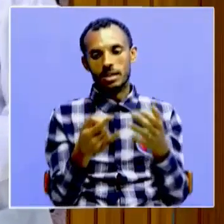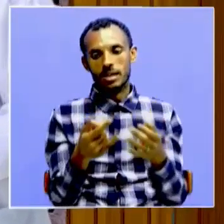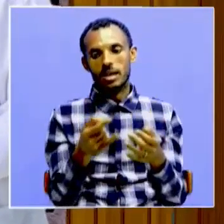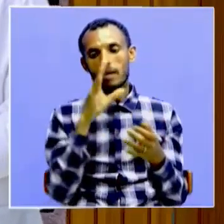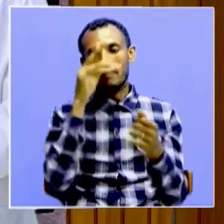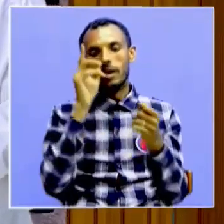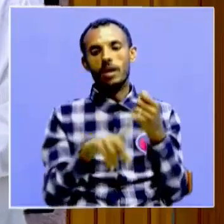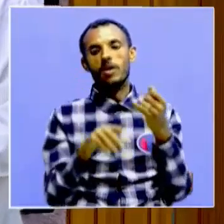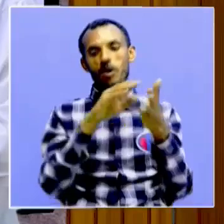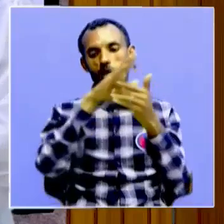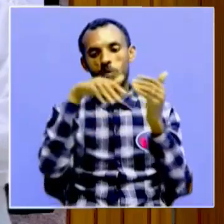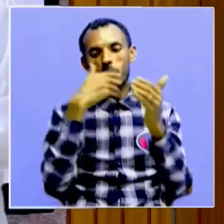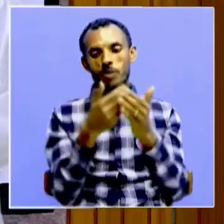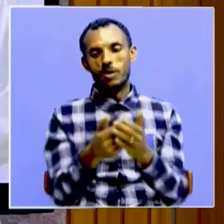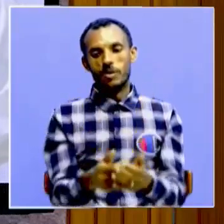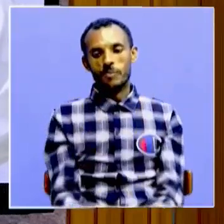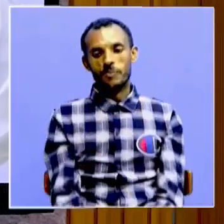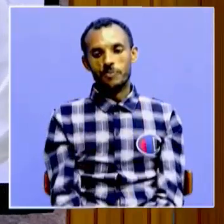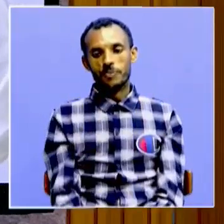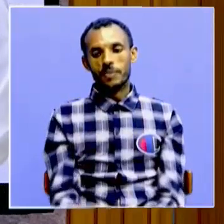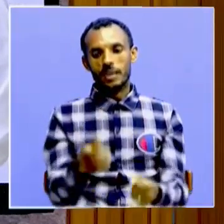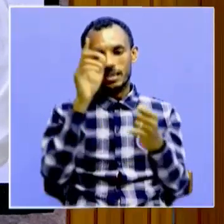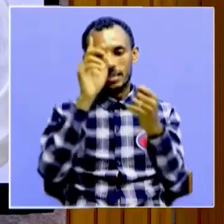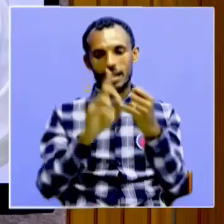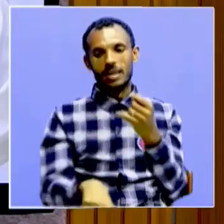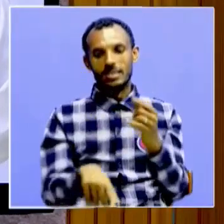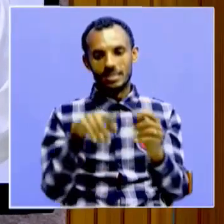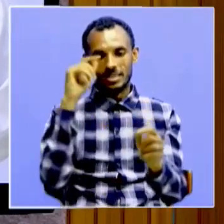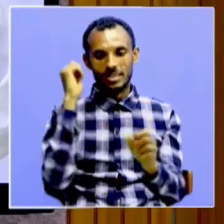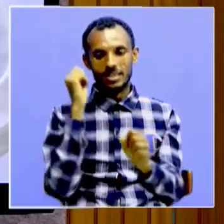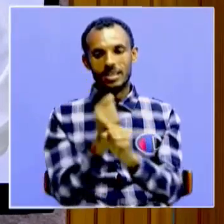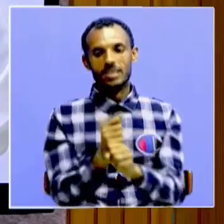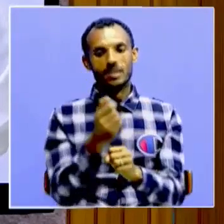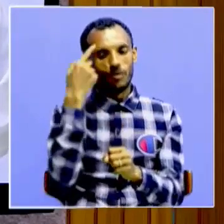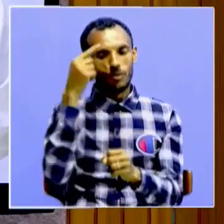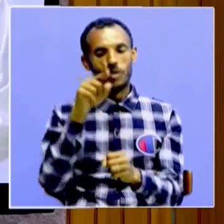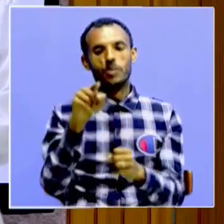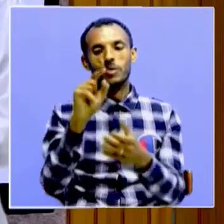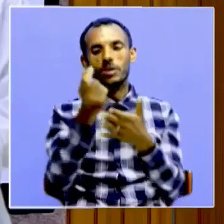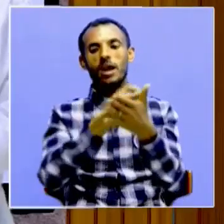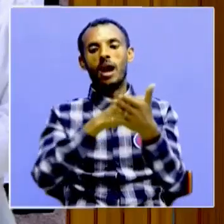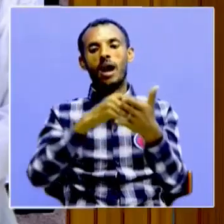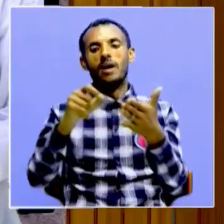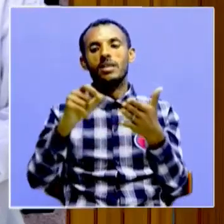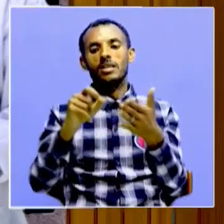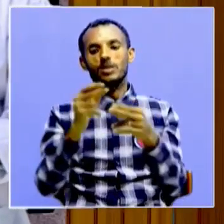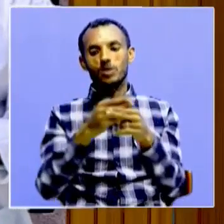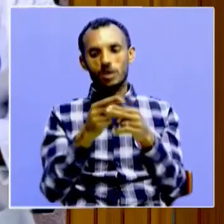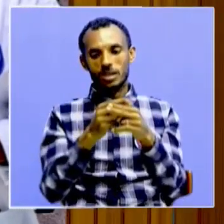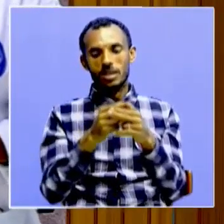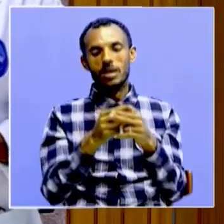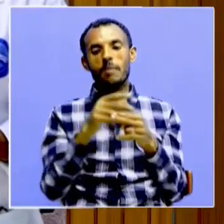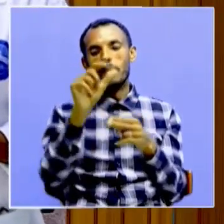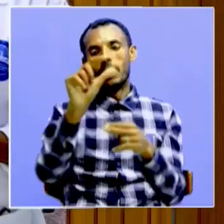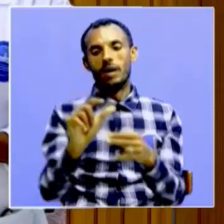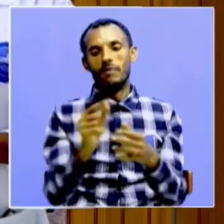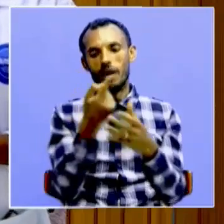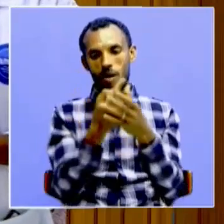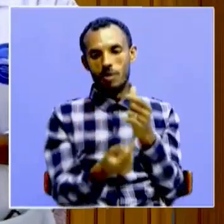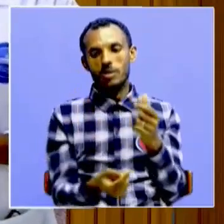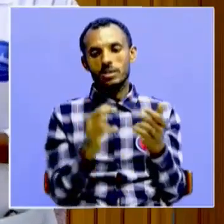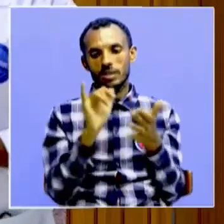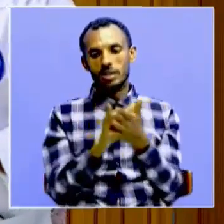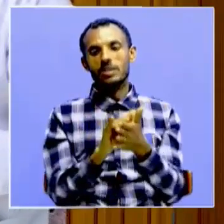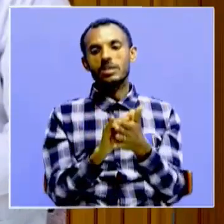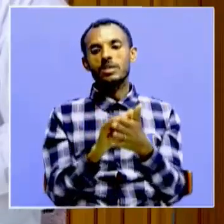finally conclusion. The last task is for you to write a short paragraph alone, okay? That's going to